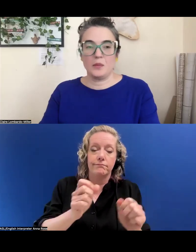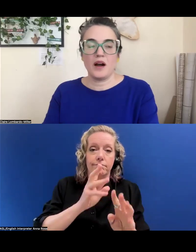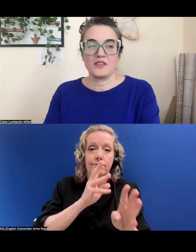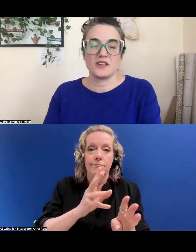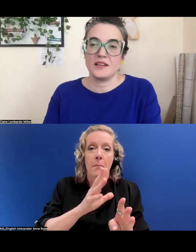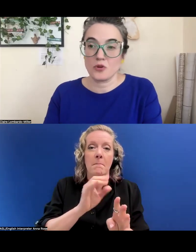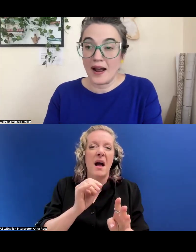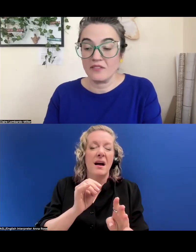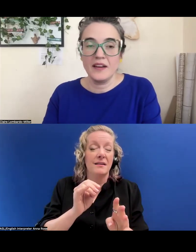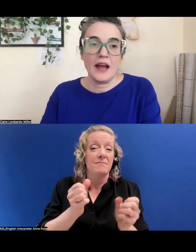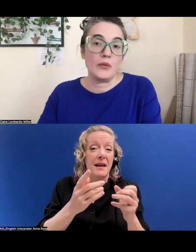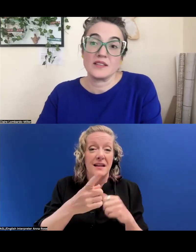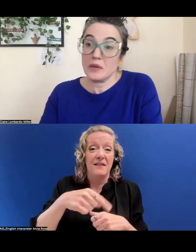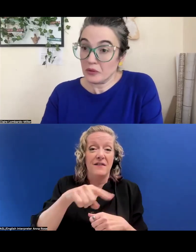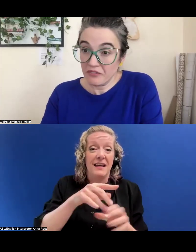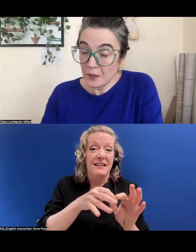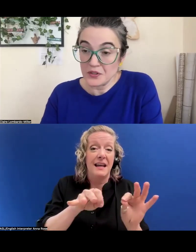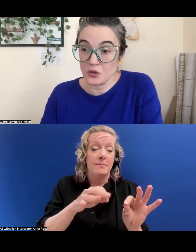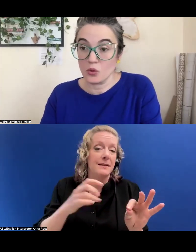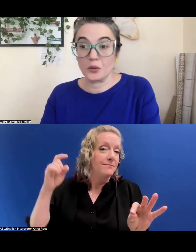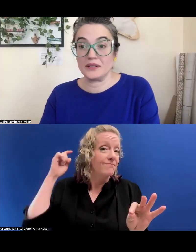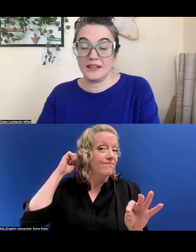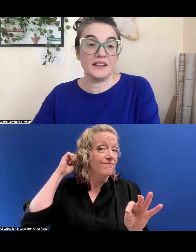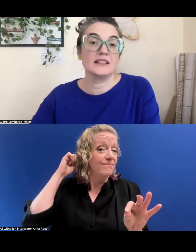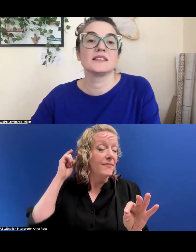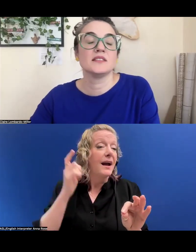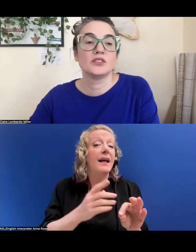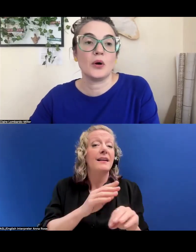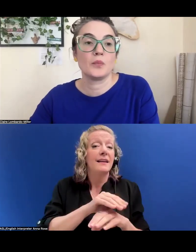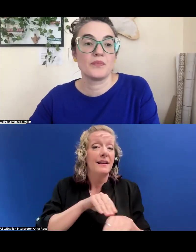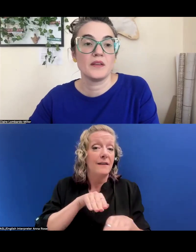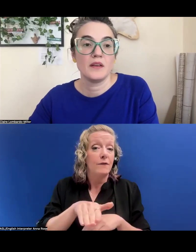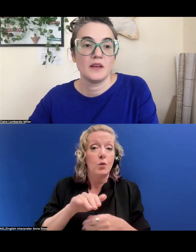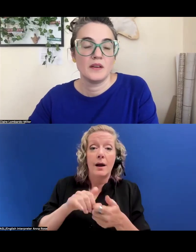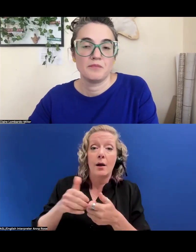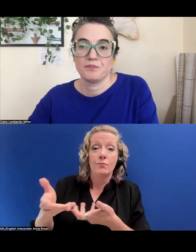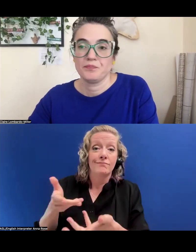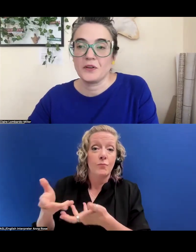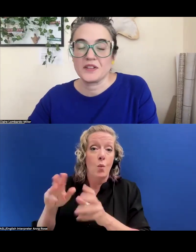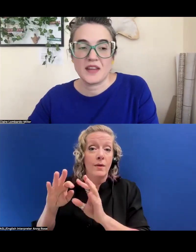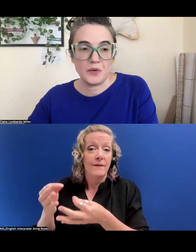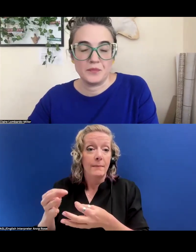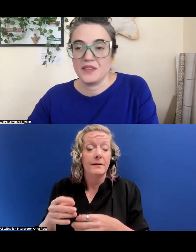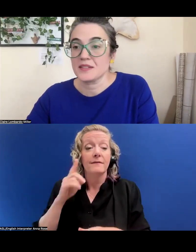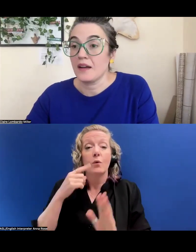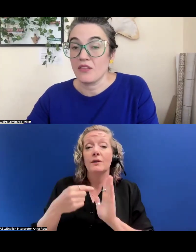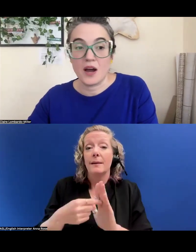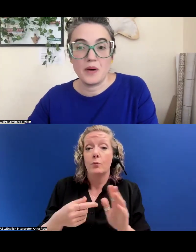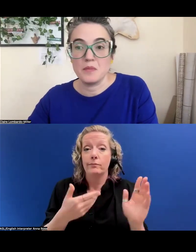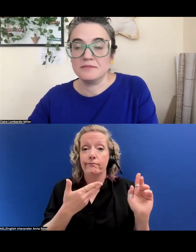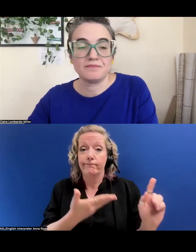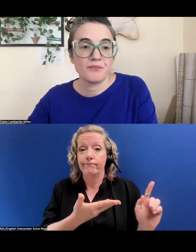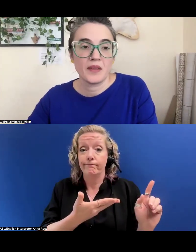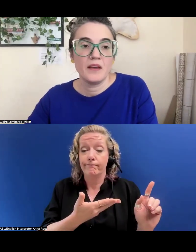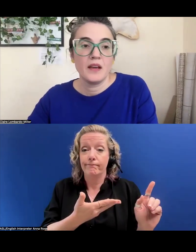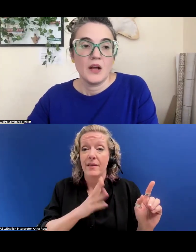their subconscious that drive how they speak with families or work with deaf kids. So, for example, this kind of thought